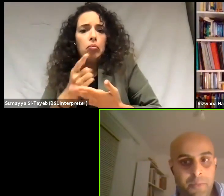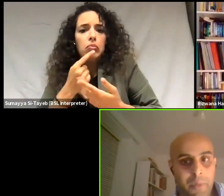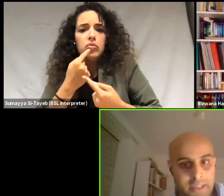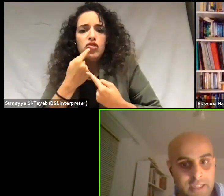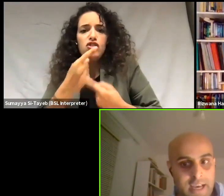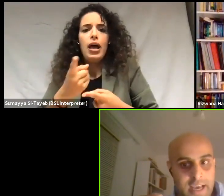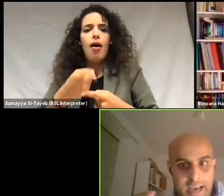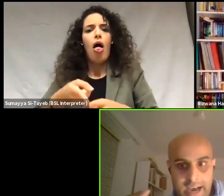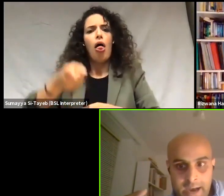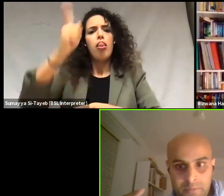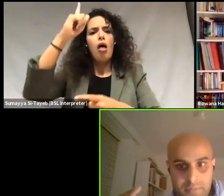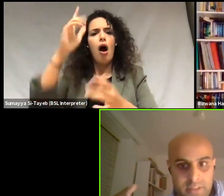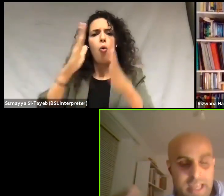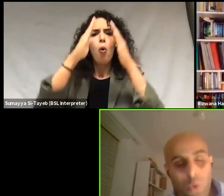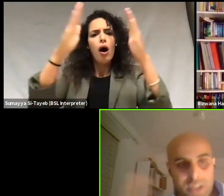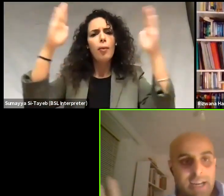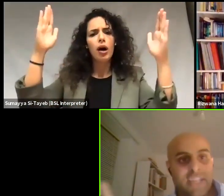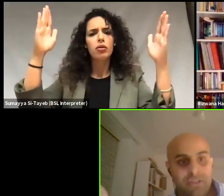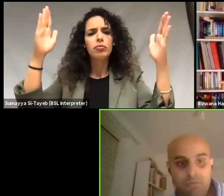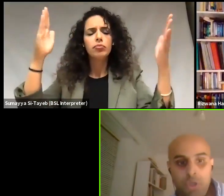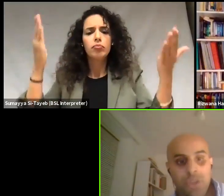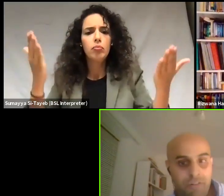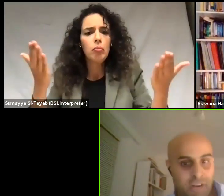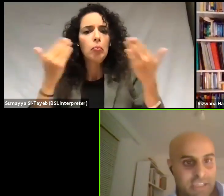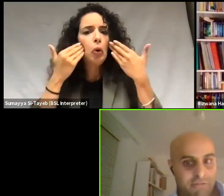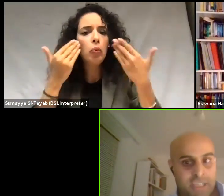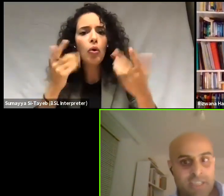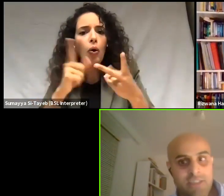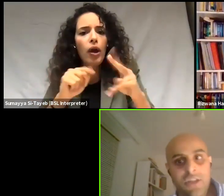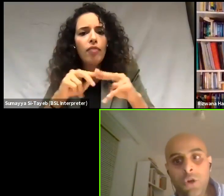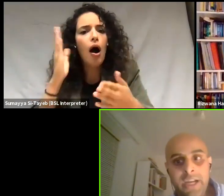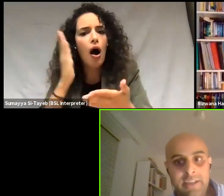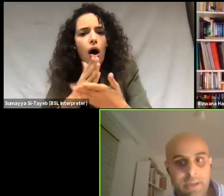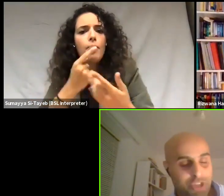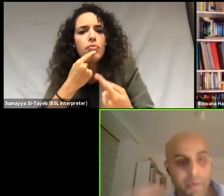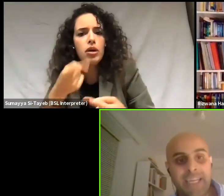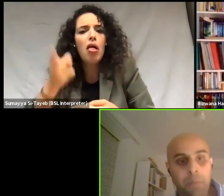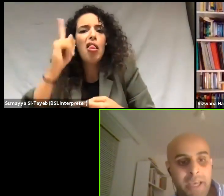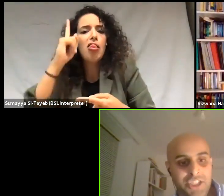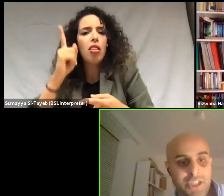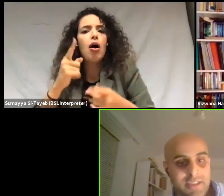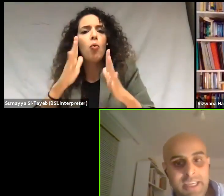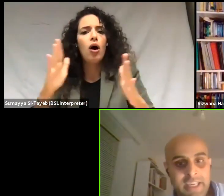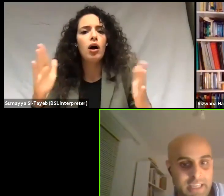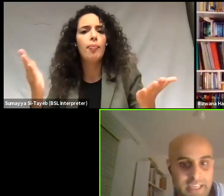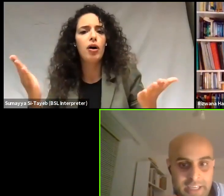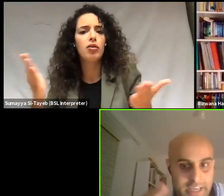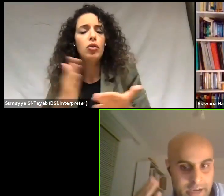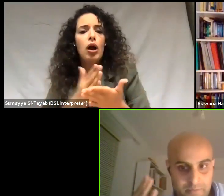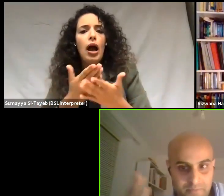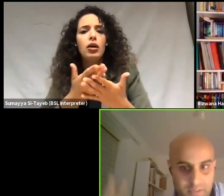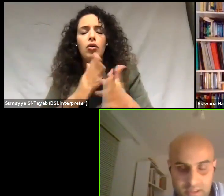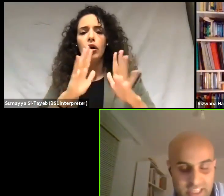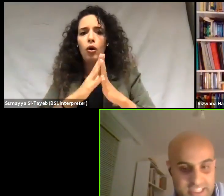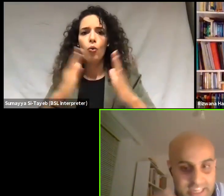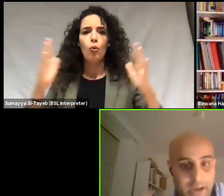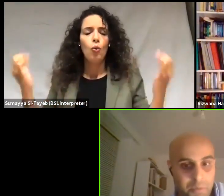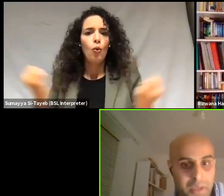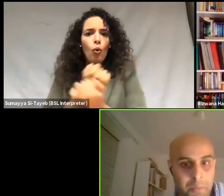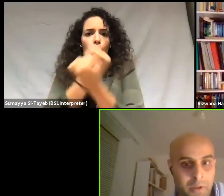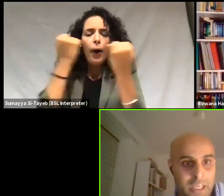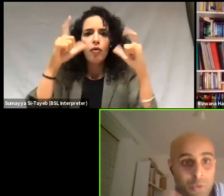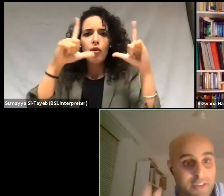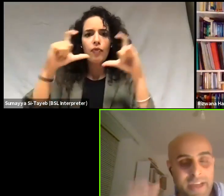he did, but there was alleged use of a religious slogan. There was dramatic pictures. He